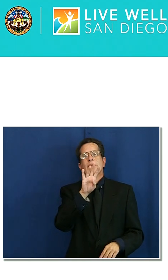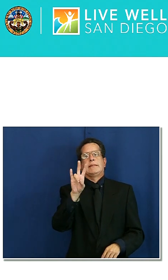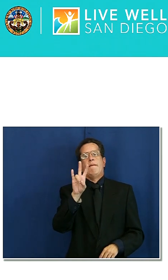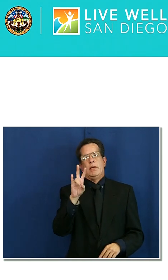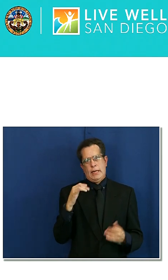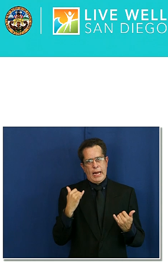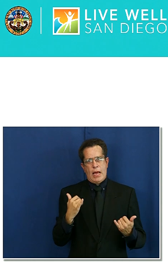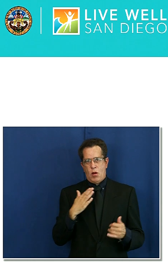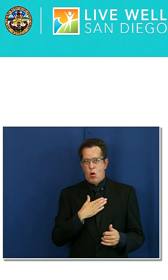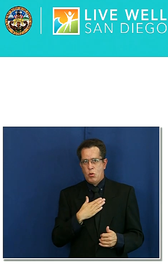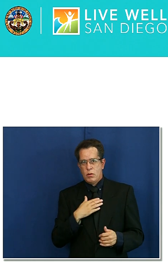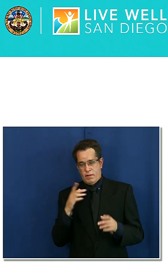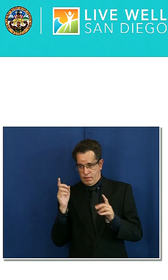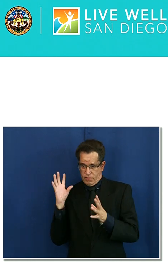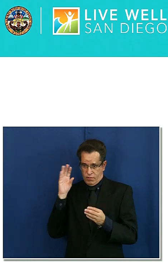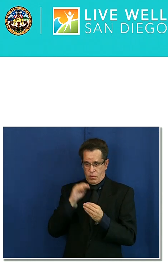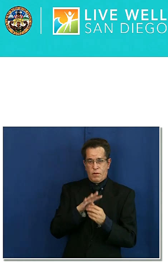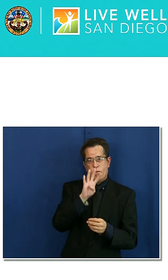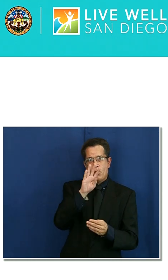of today's total of